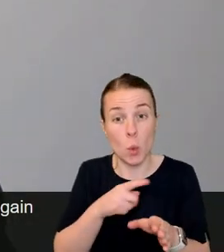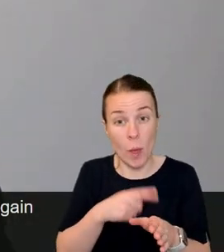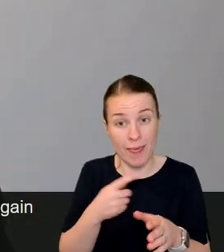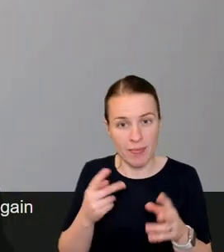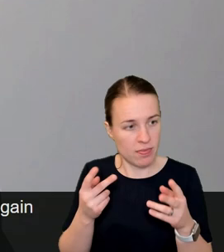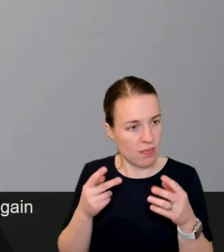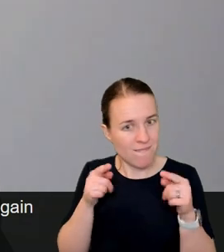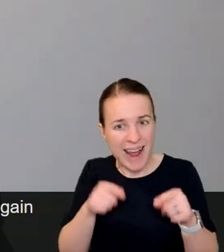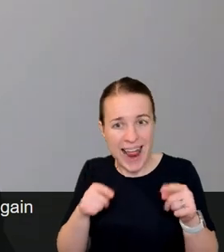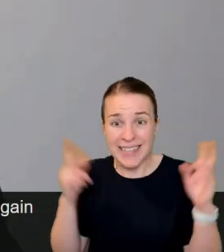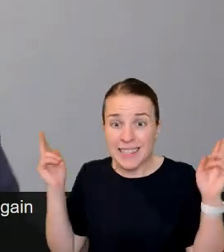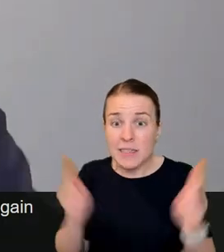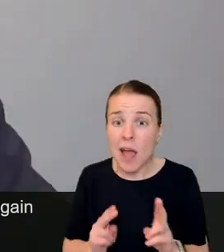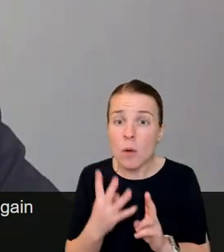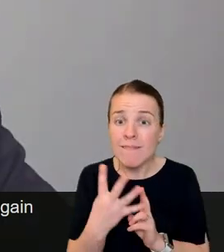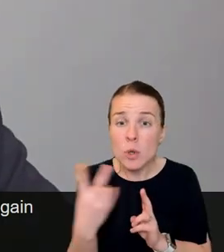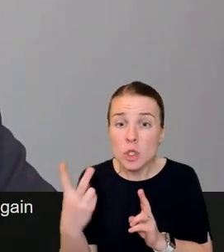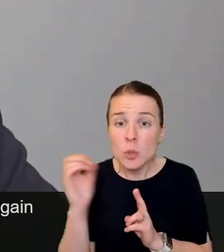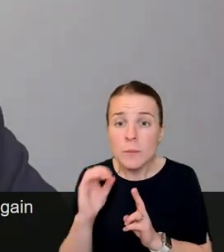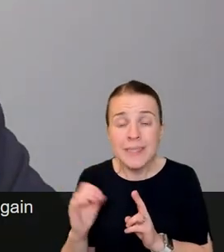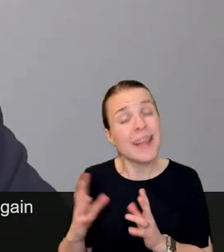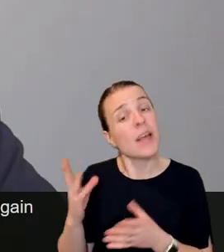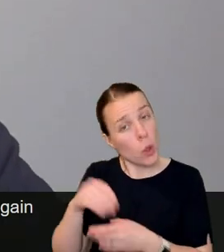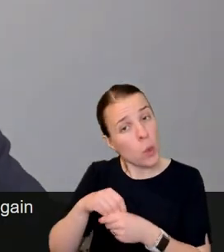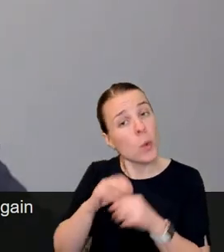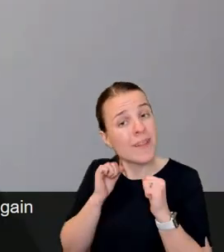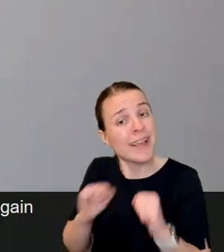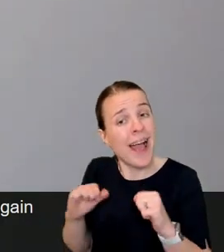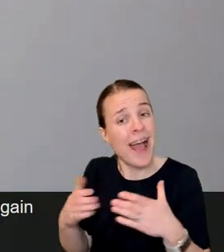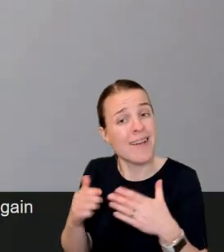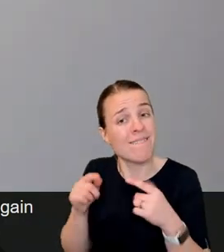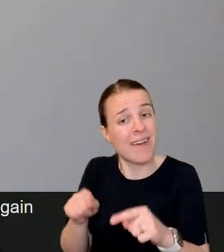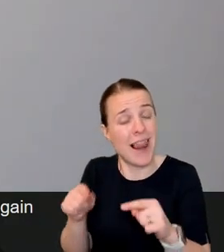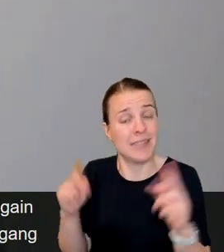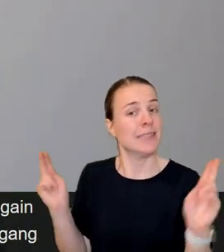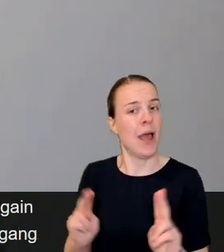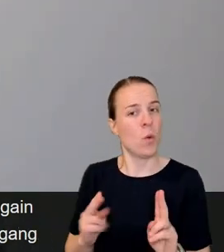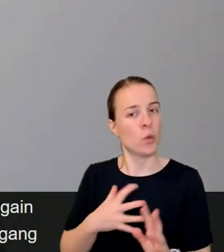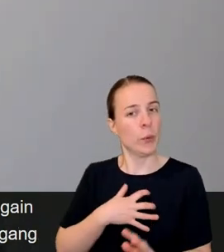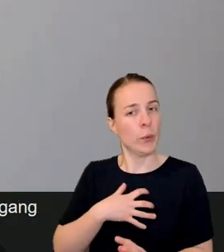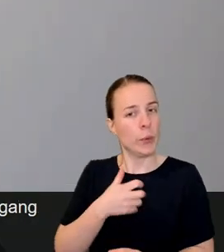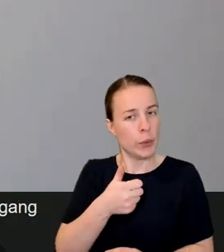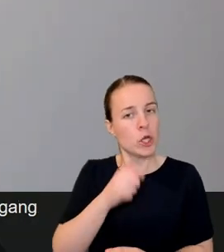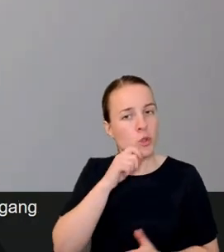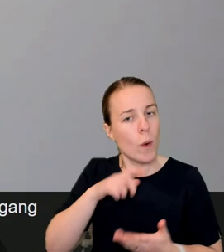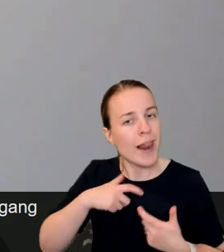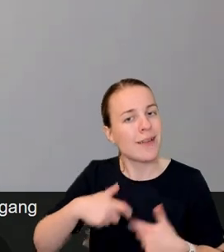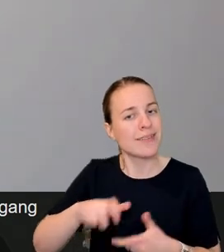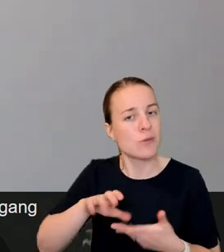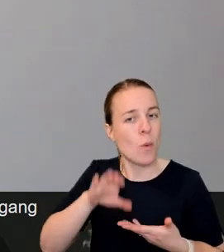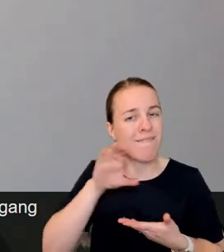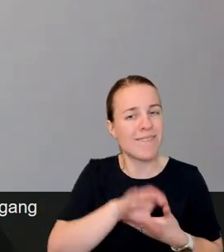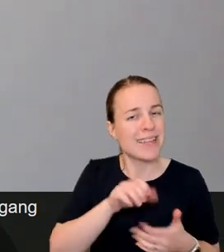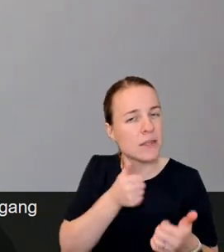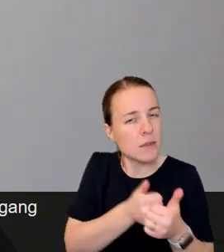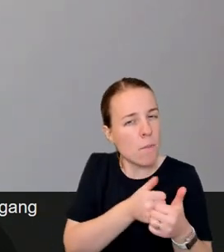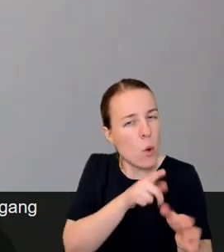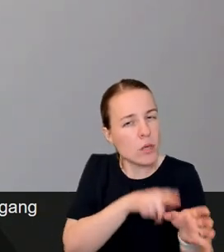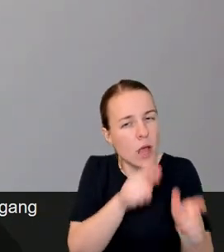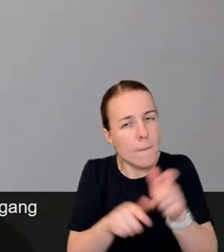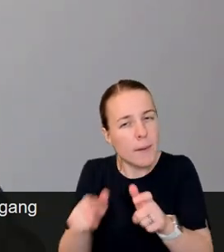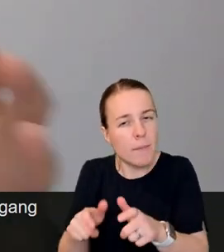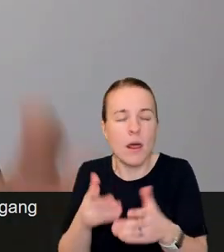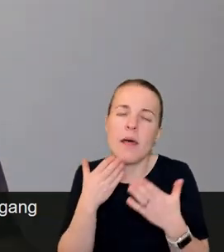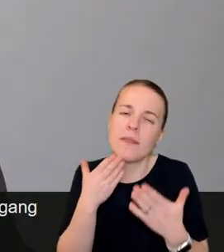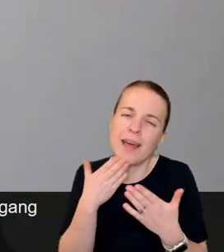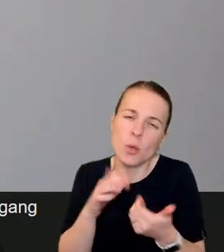gang violence as well. So from City Hall, we're going to carry on investing and supporting young people. I want to thank, by the way, colleagues from the Lib